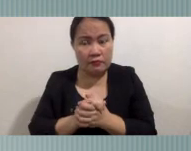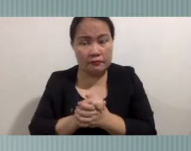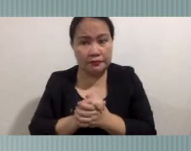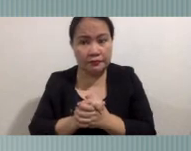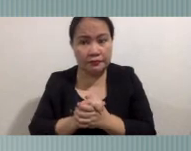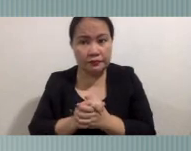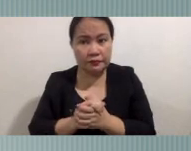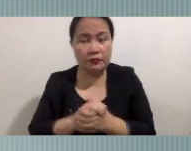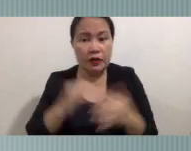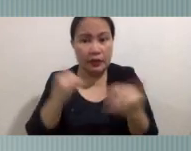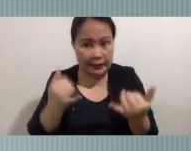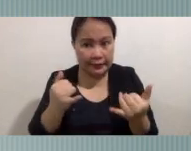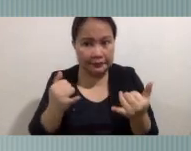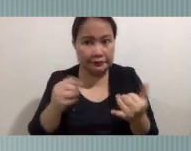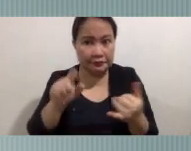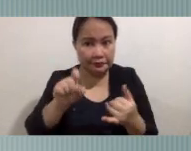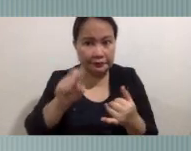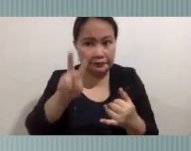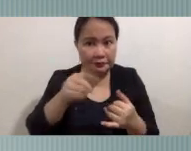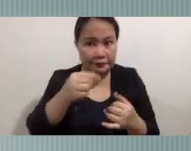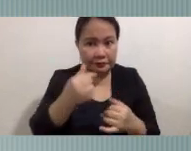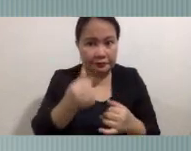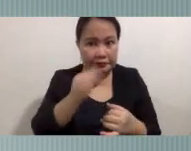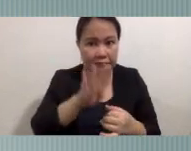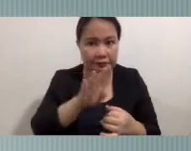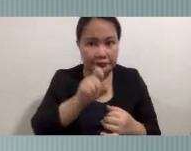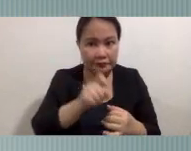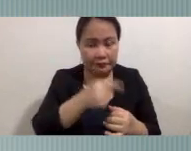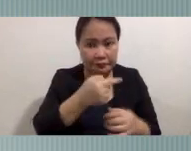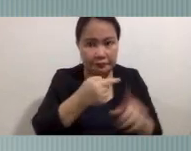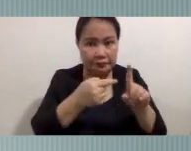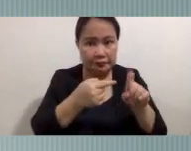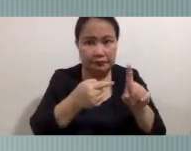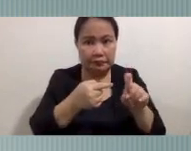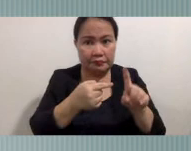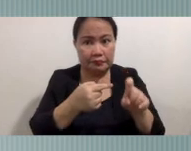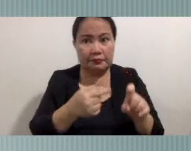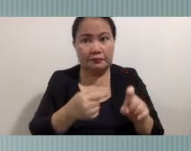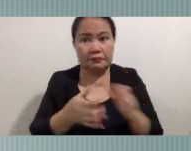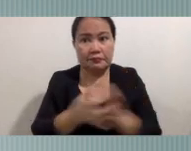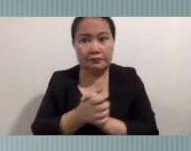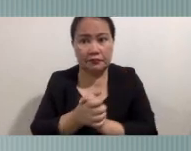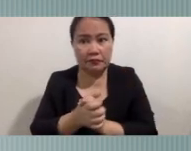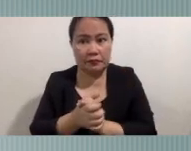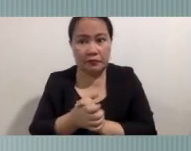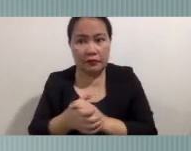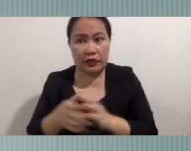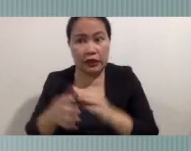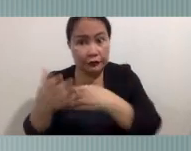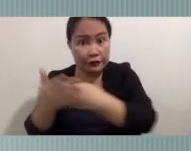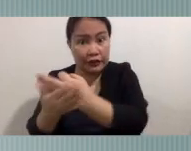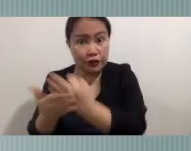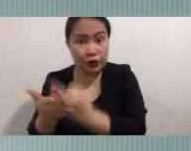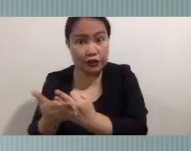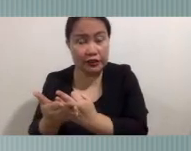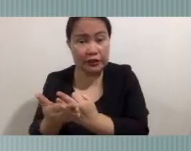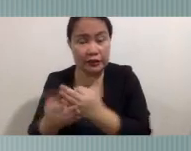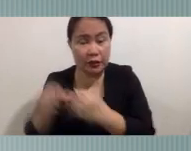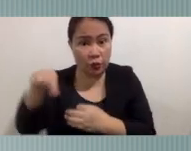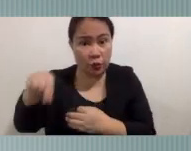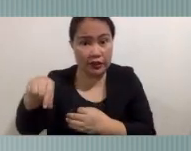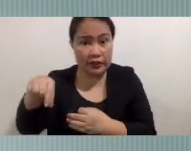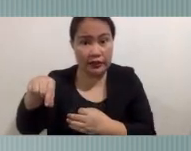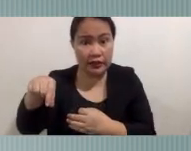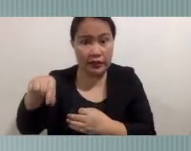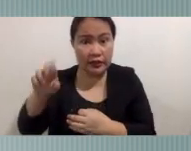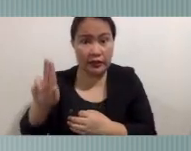now this quadratic trinomial. So, we can now factor. Okay? So, factor x squared plus